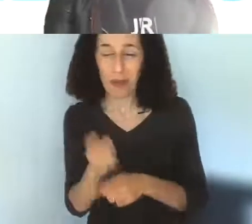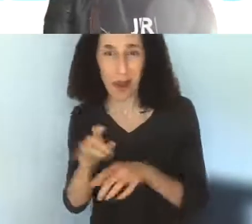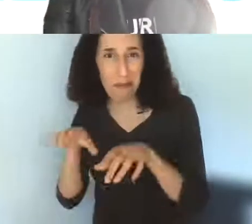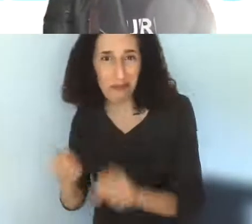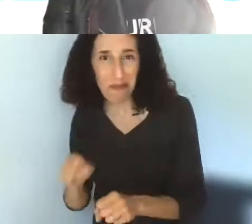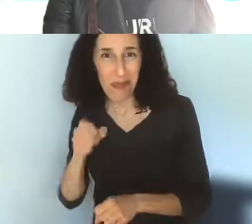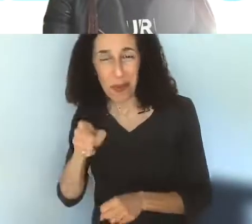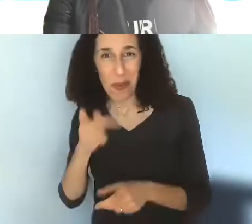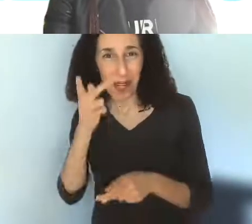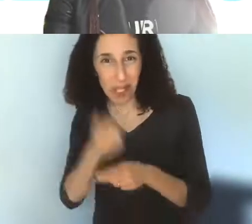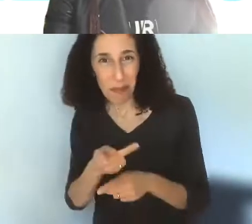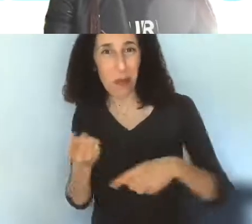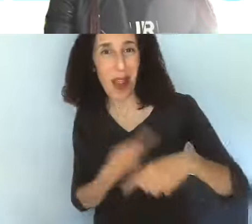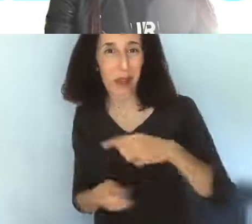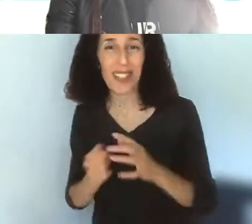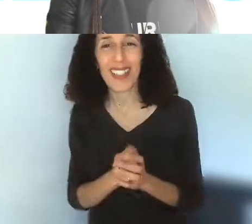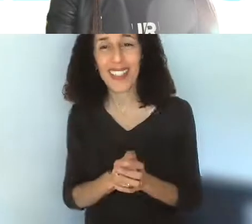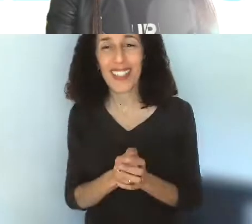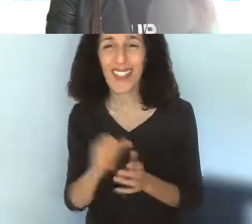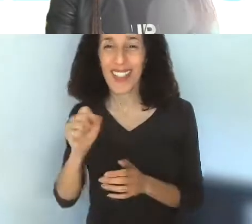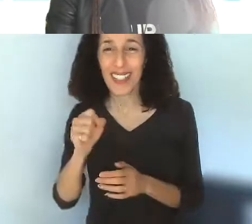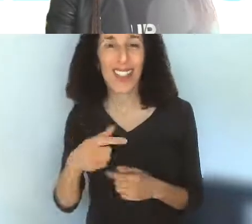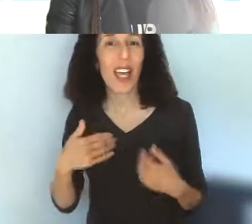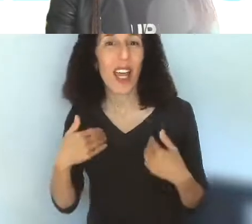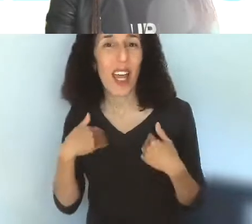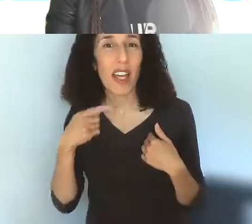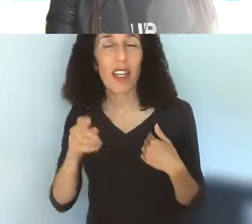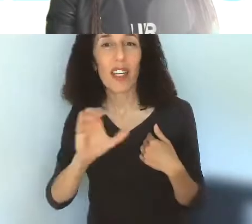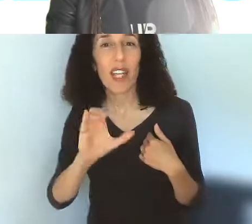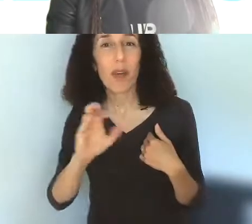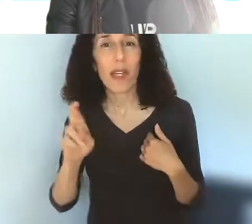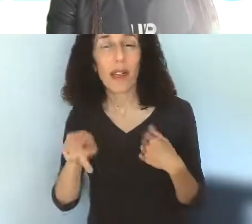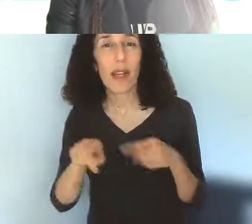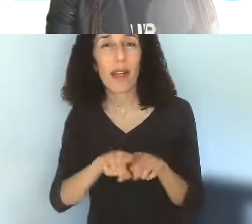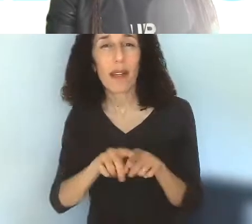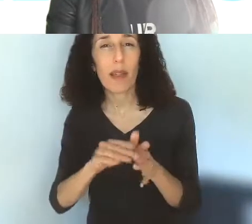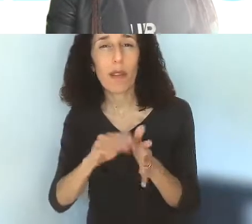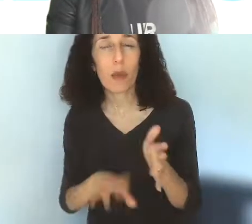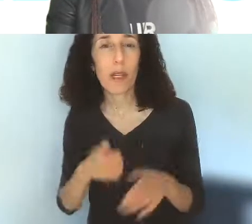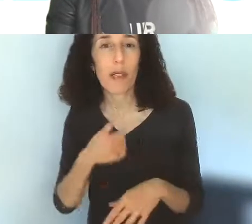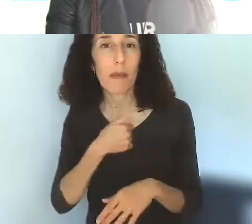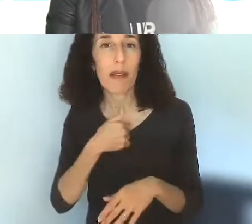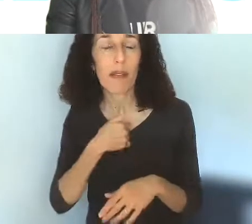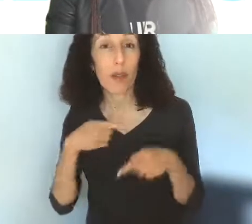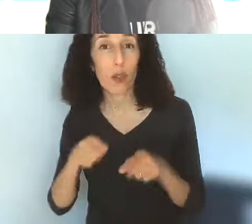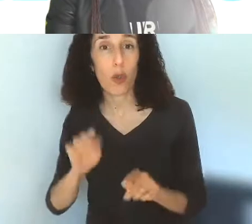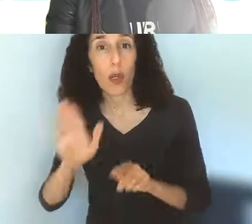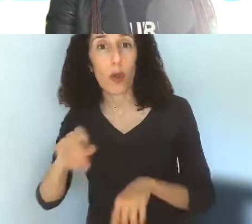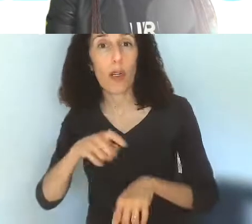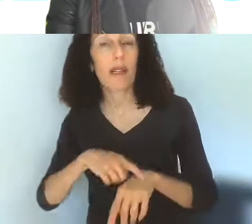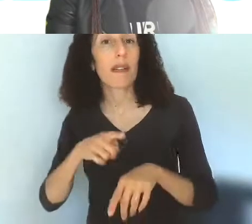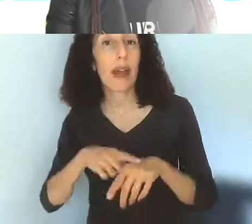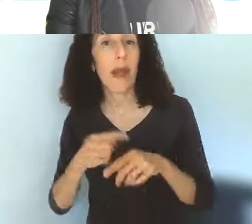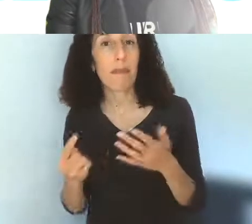And I have to say, having had Katarina also as a student during her time pursuing